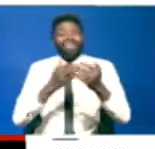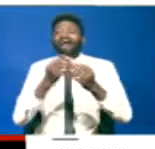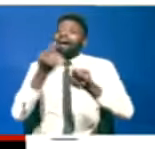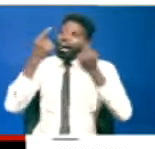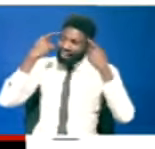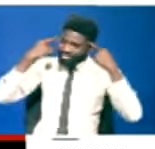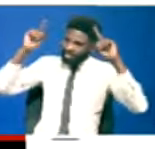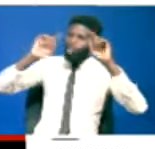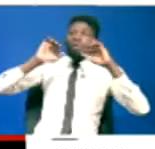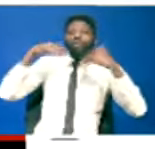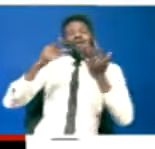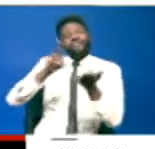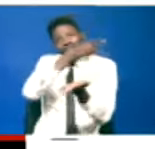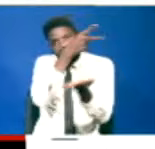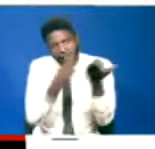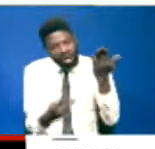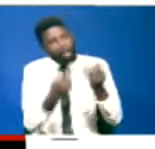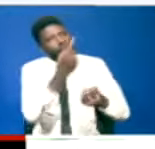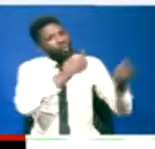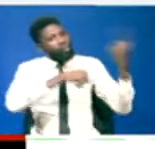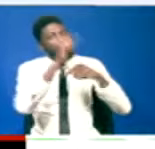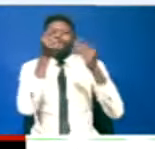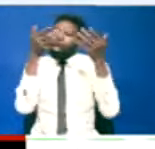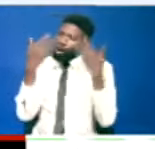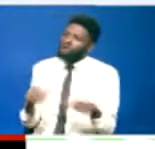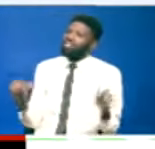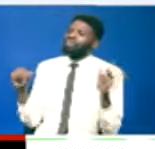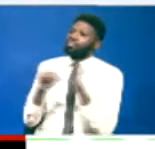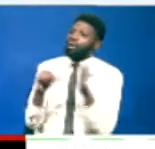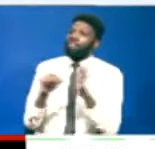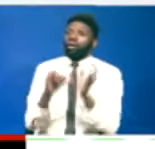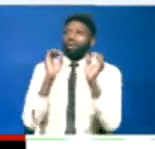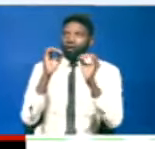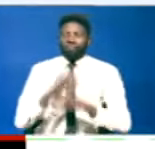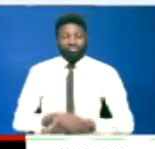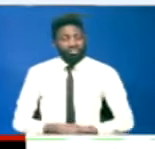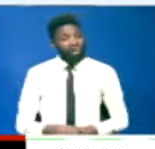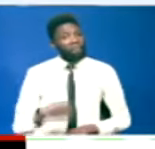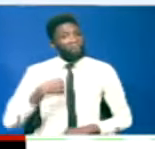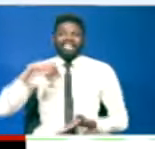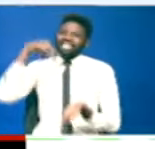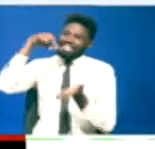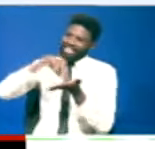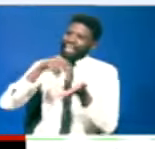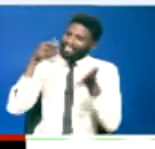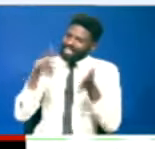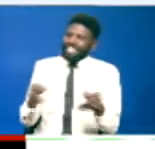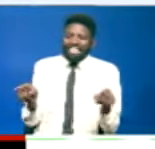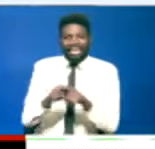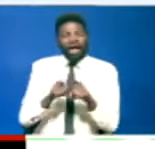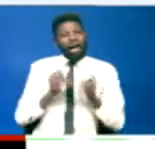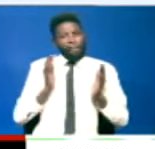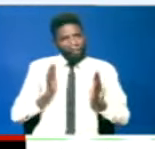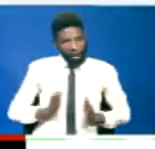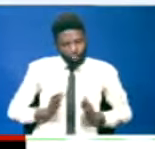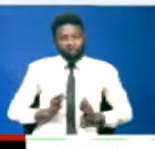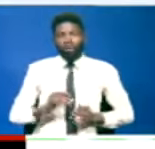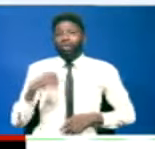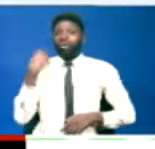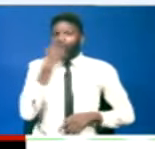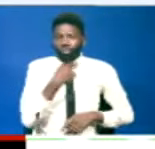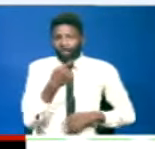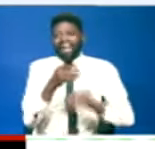elections, whether I win or lose, it's not a problem. I stand here as a candidate of peace, of